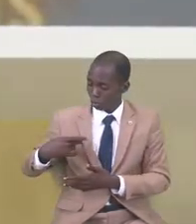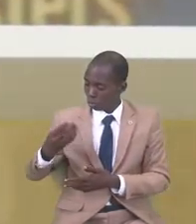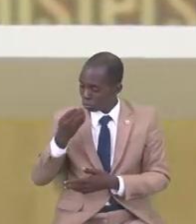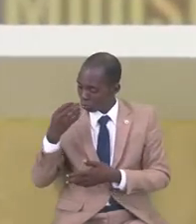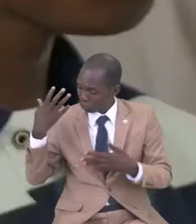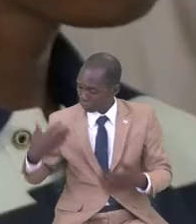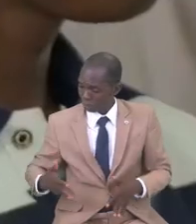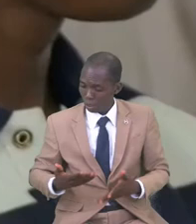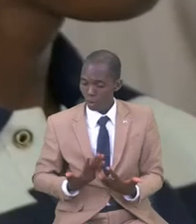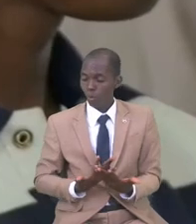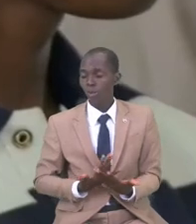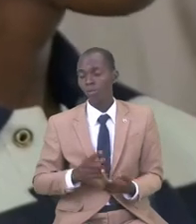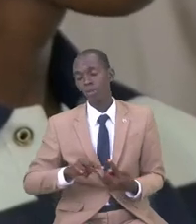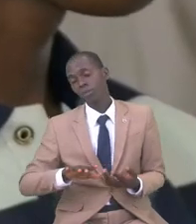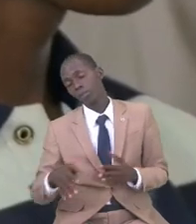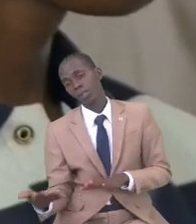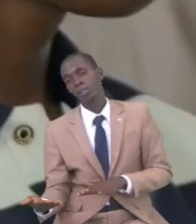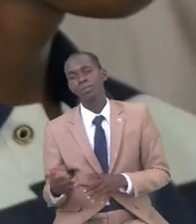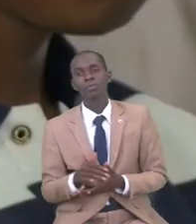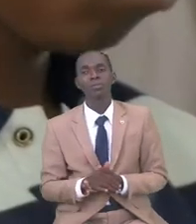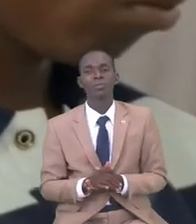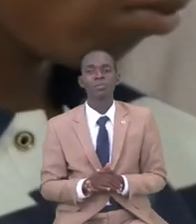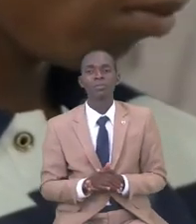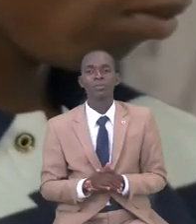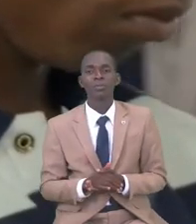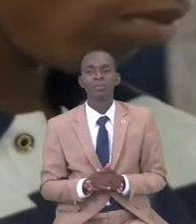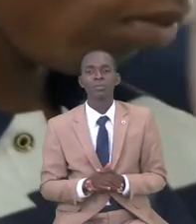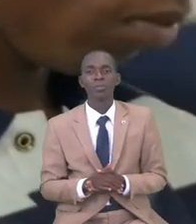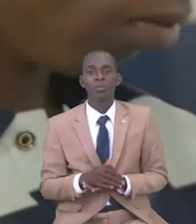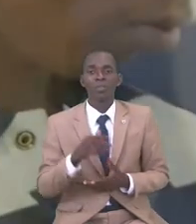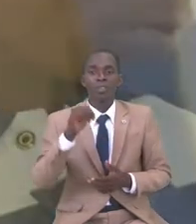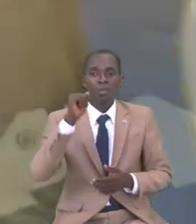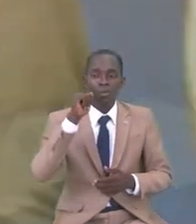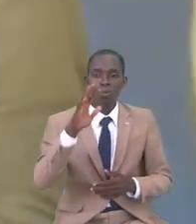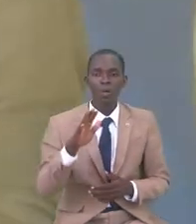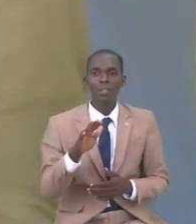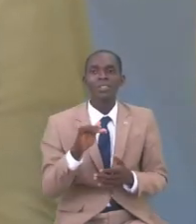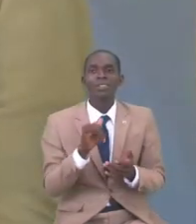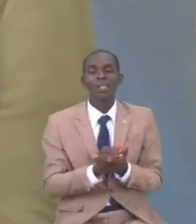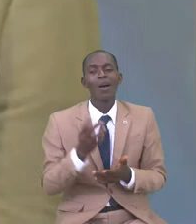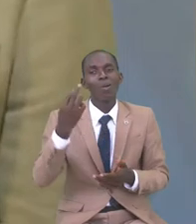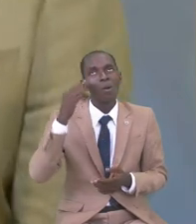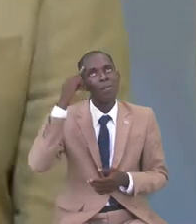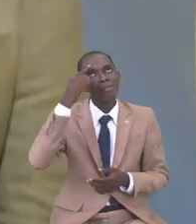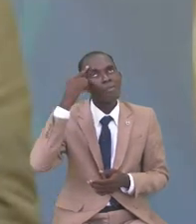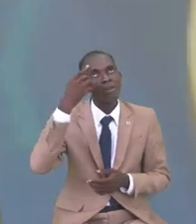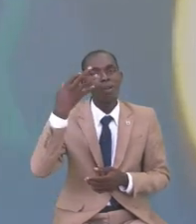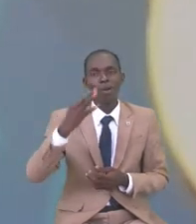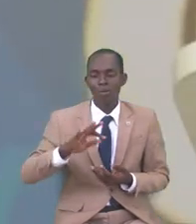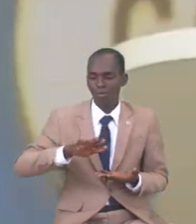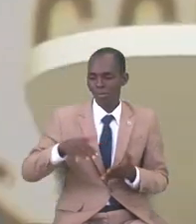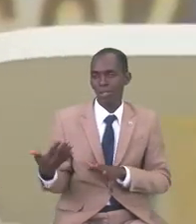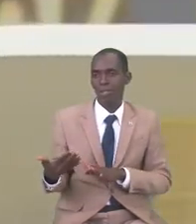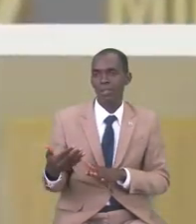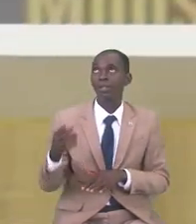me and die. A woman who was thinking of death, God